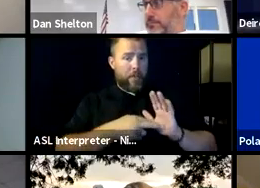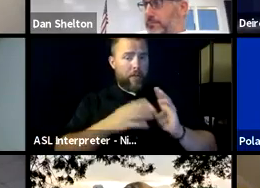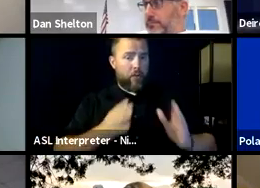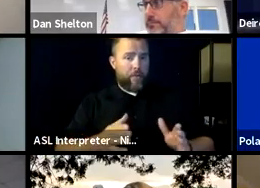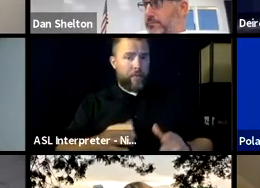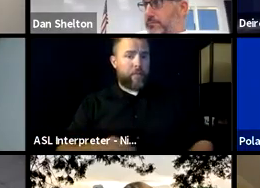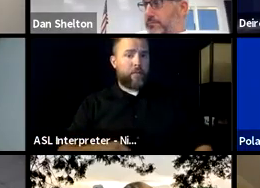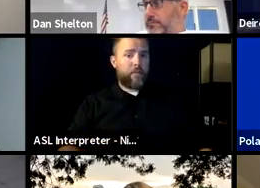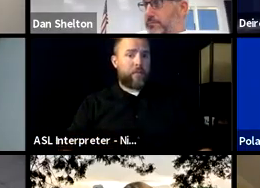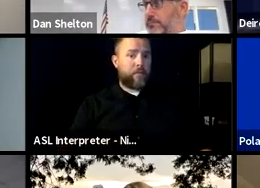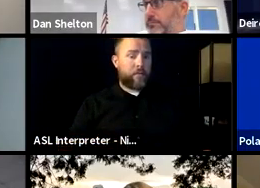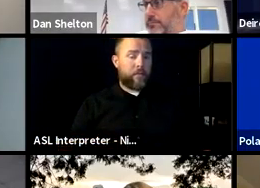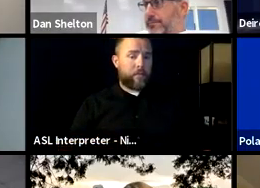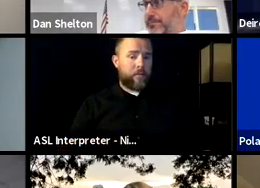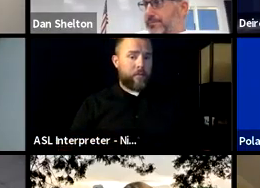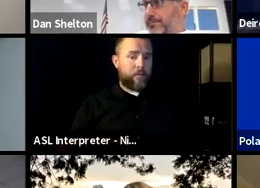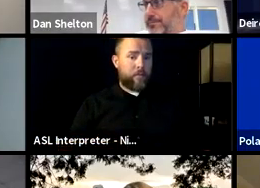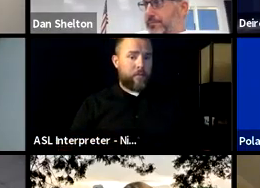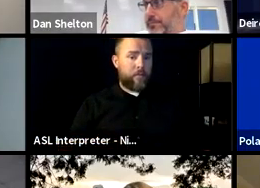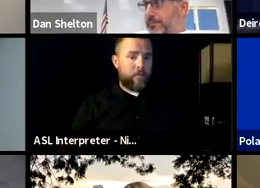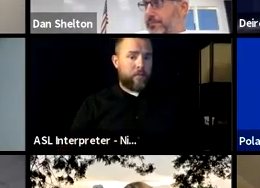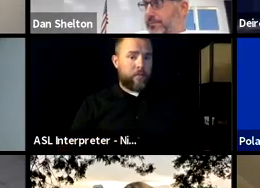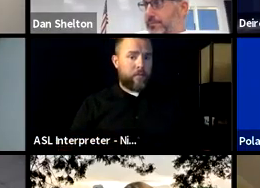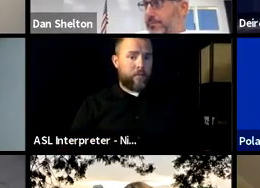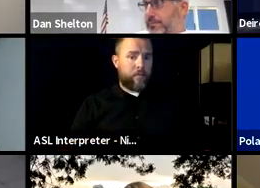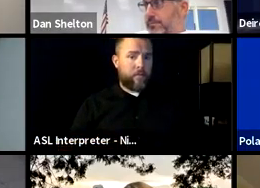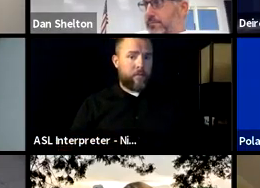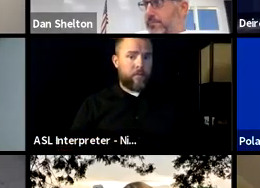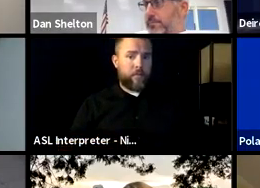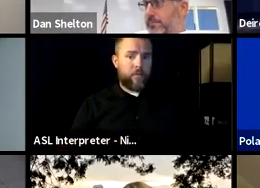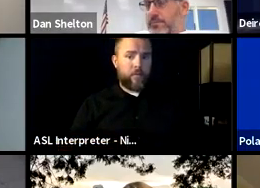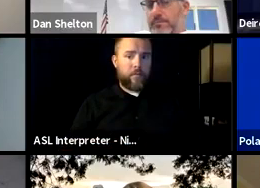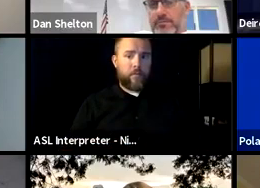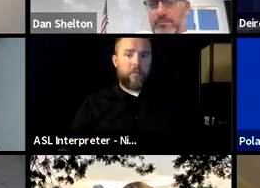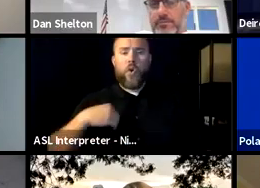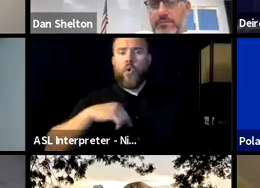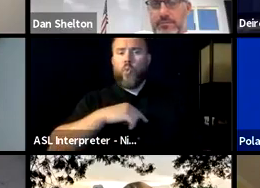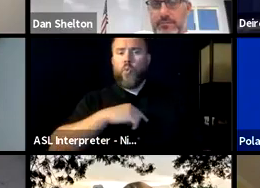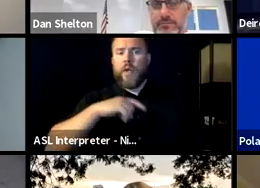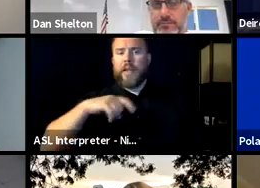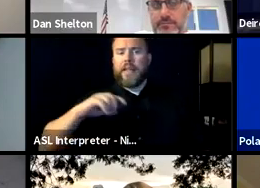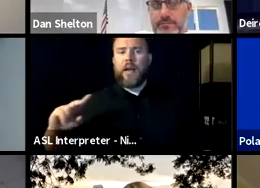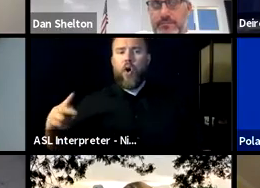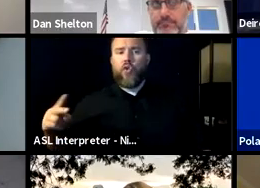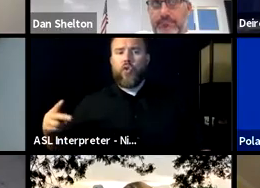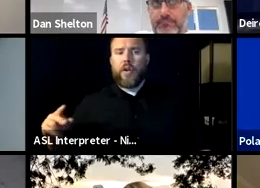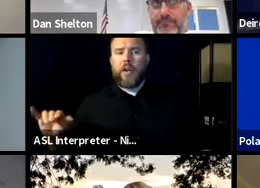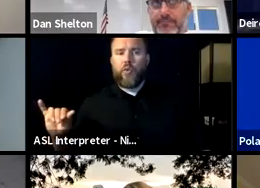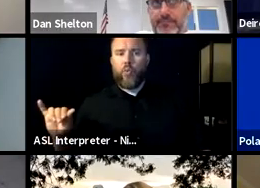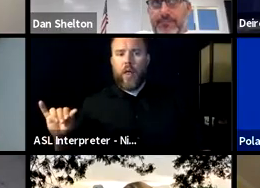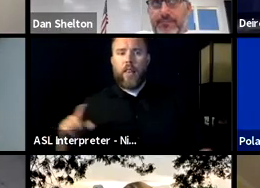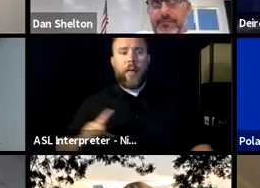Directors. And we need an alternate as well. All right, we'll do this one first. Any discussion?